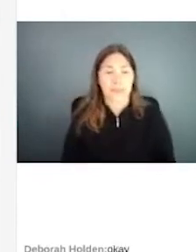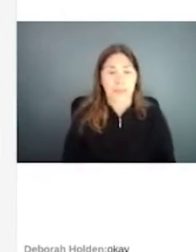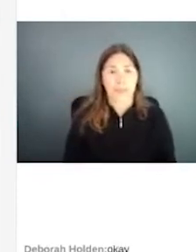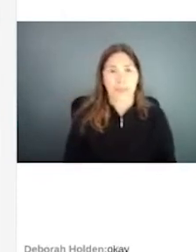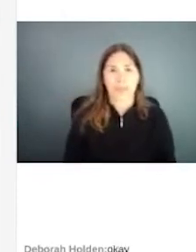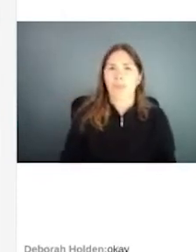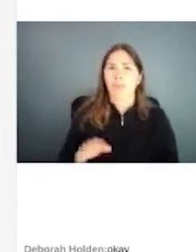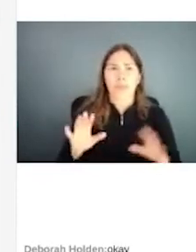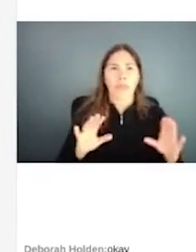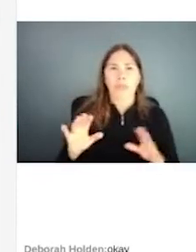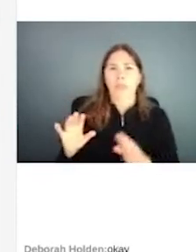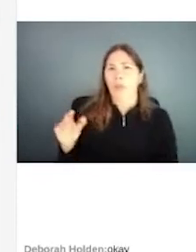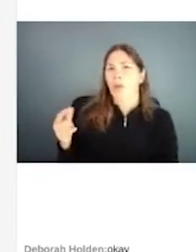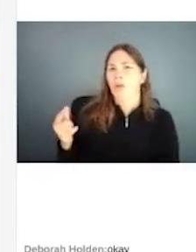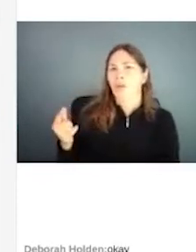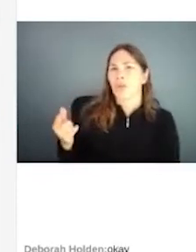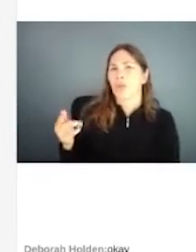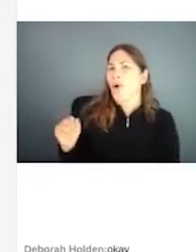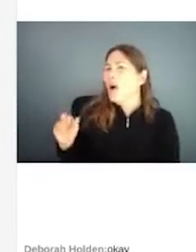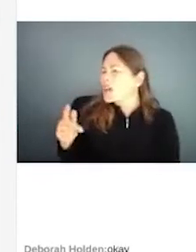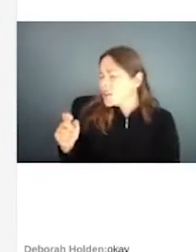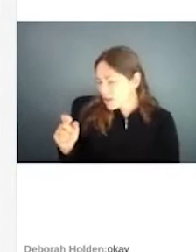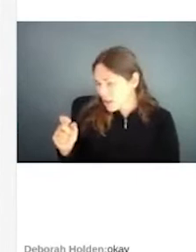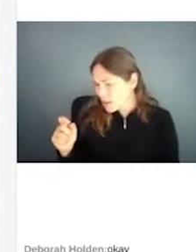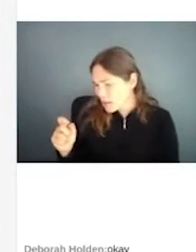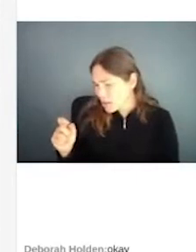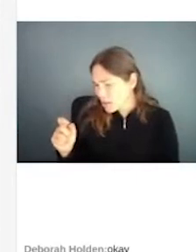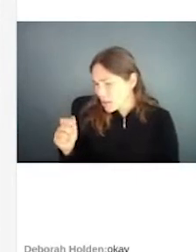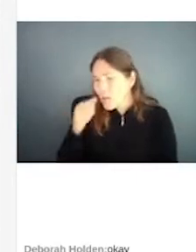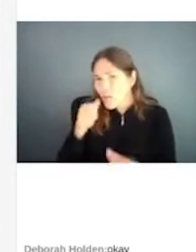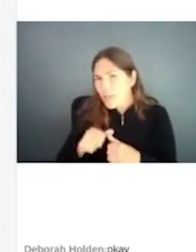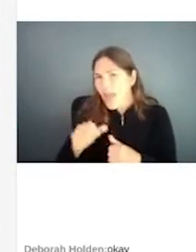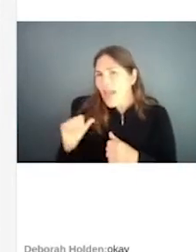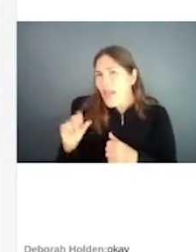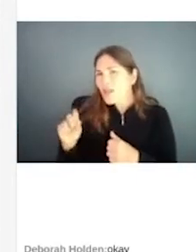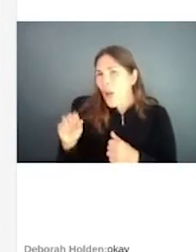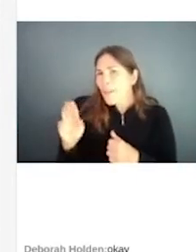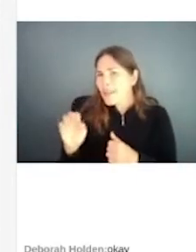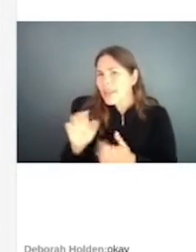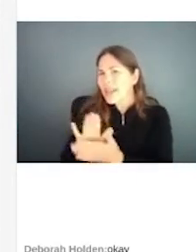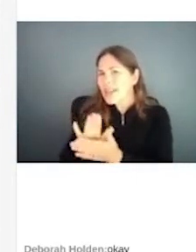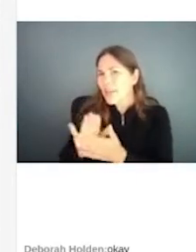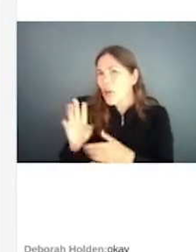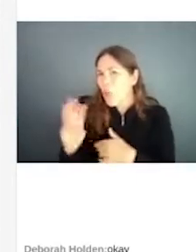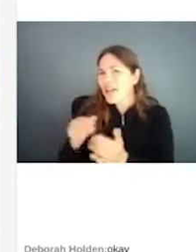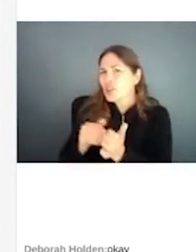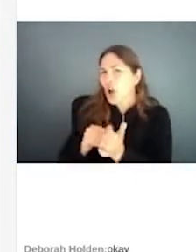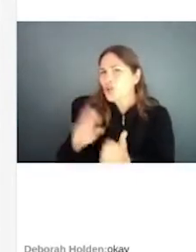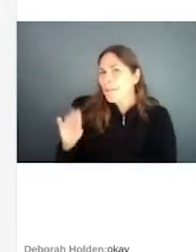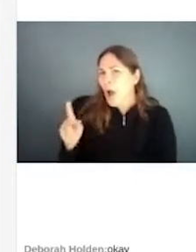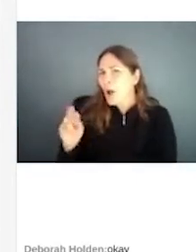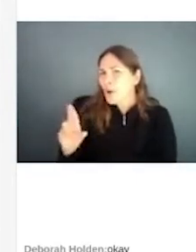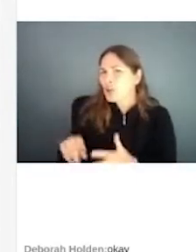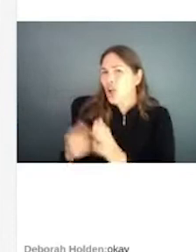And I got a question for you. Yeah. Remember the Adobe Academy website that Dr. Barber started way back in the day when